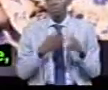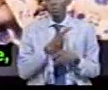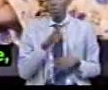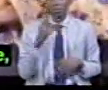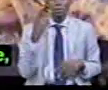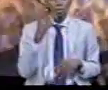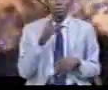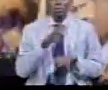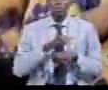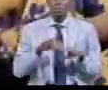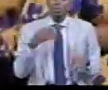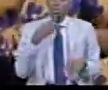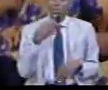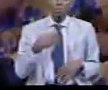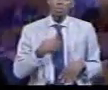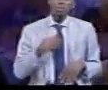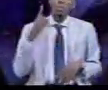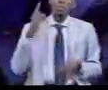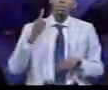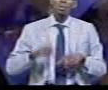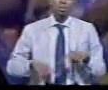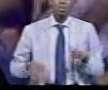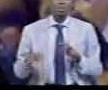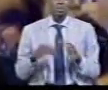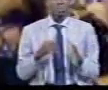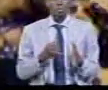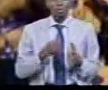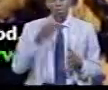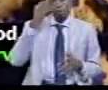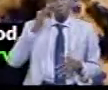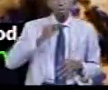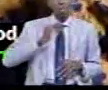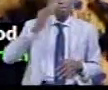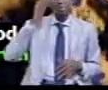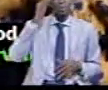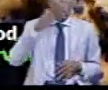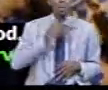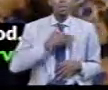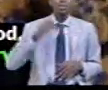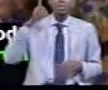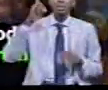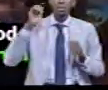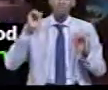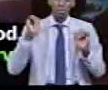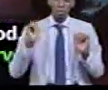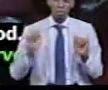do it. Cause I know that he can. Just